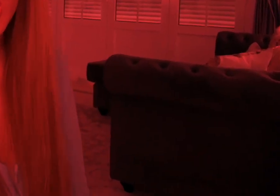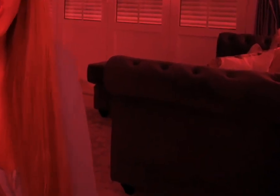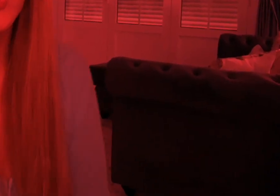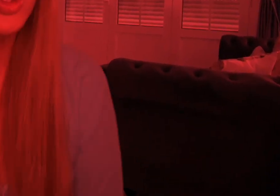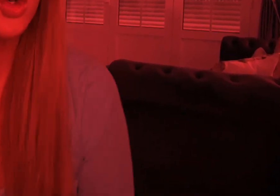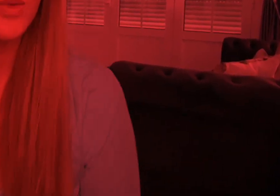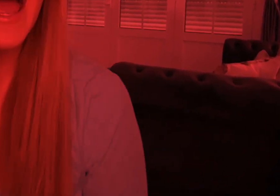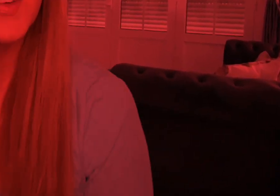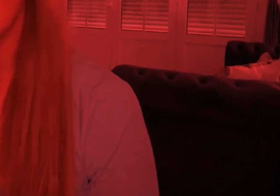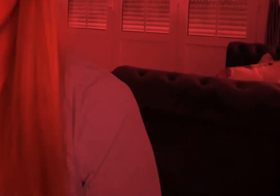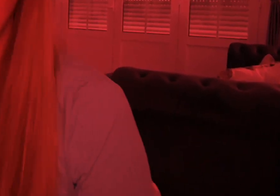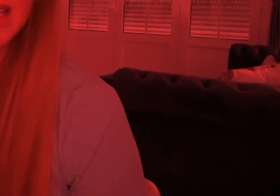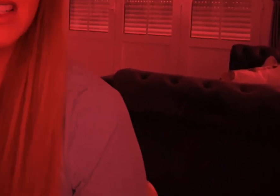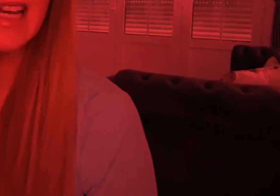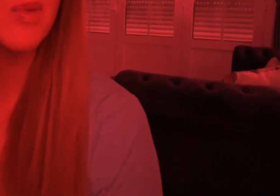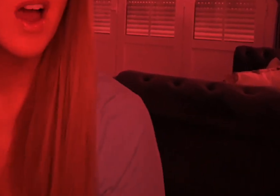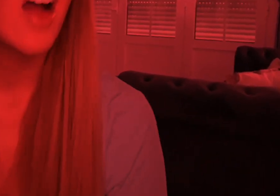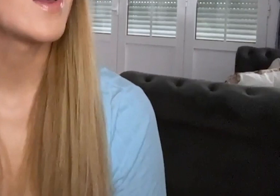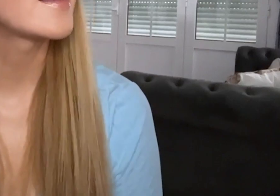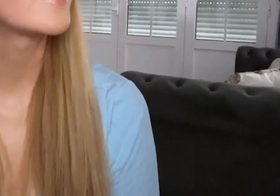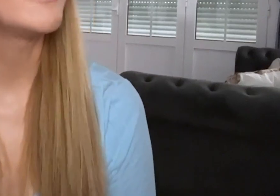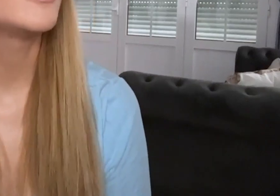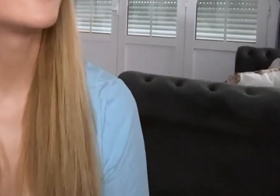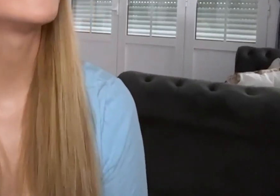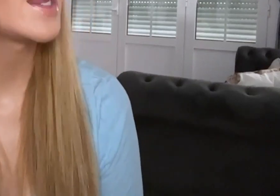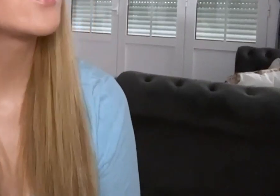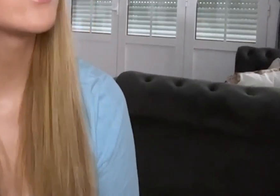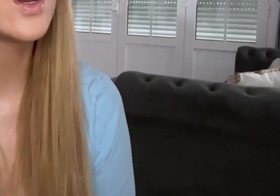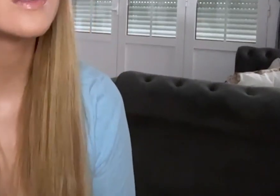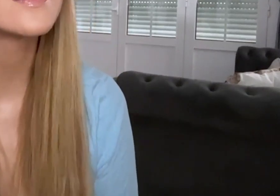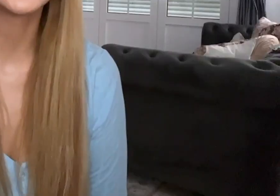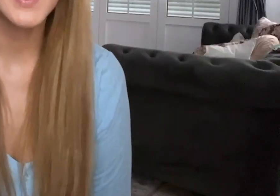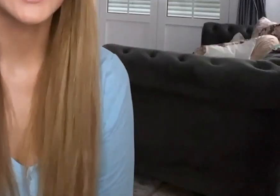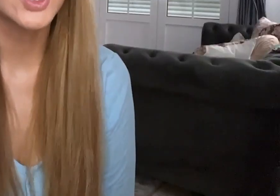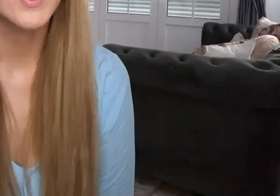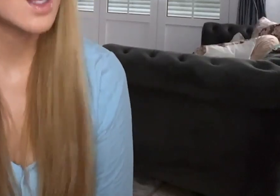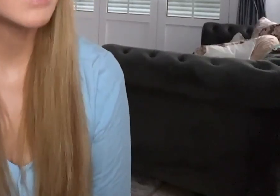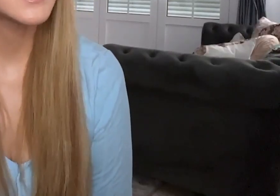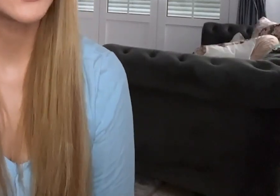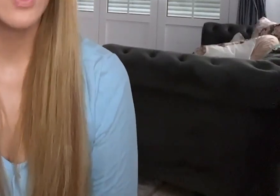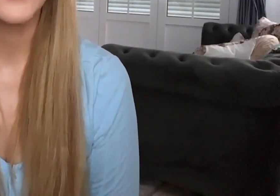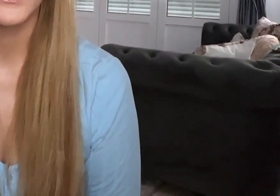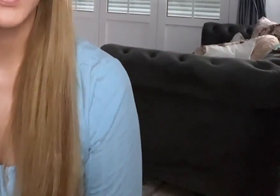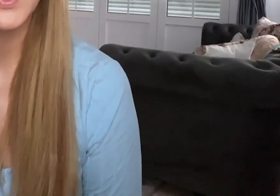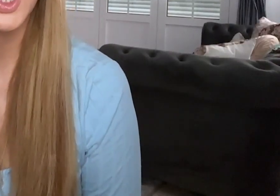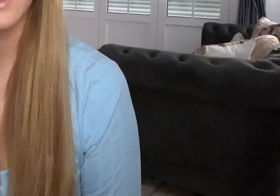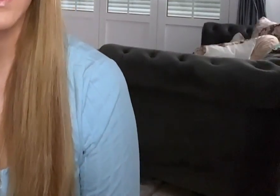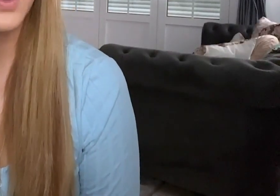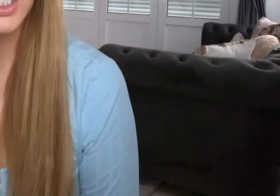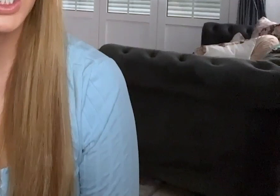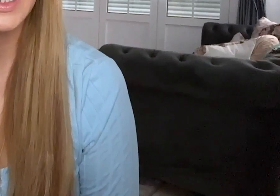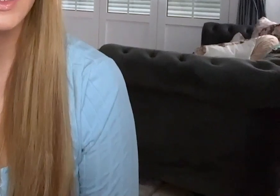go to bed, you're not gonna be able to sleep. That's a simple but effective curse. So like, share, comment, subscribe to avoid